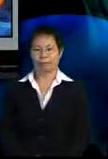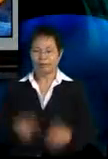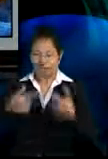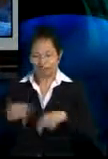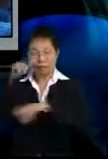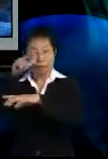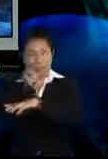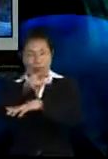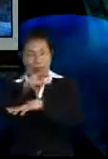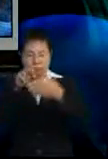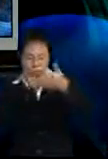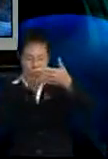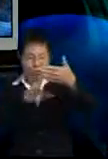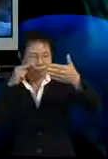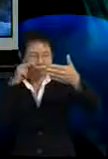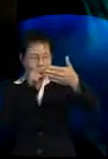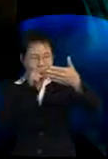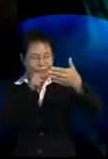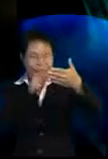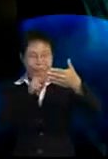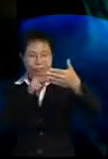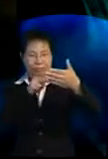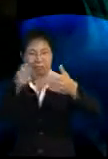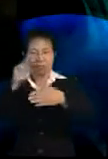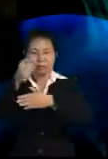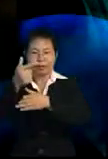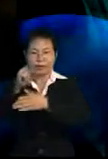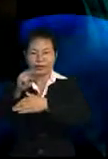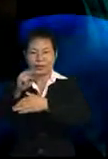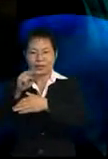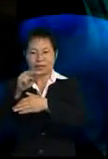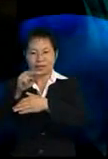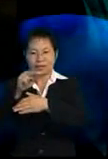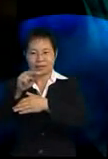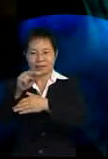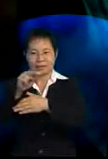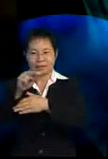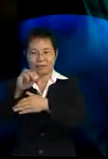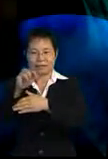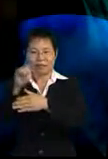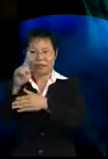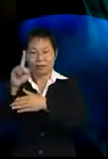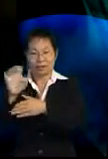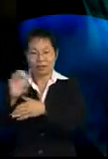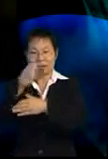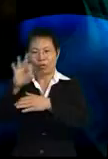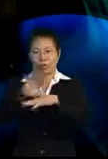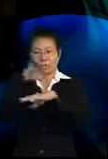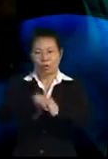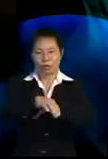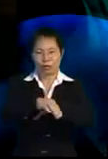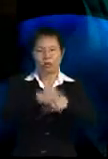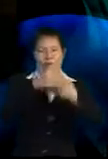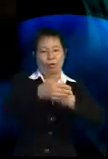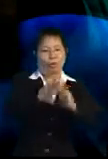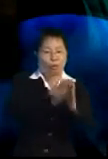Let's look at the reading. The magnitude of force for book is 0.5